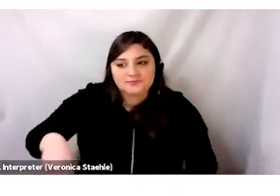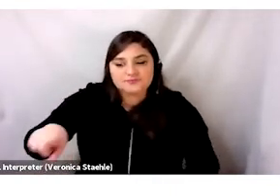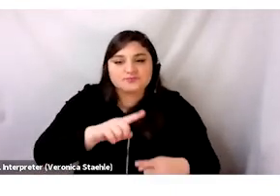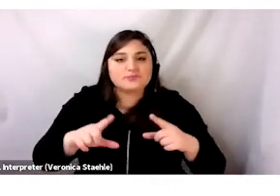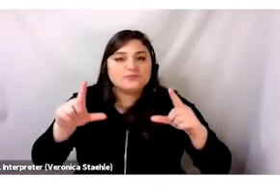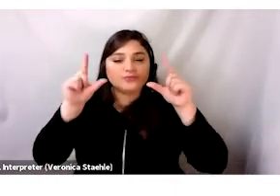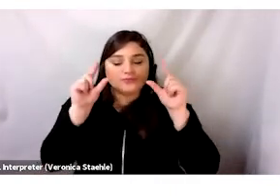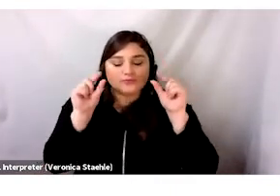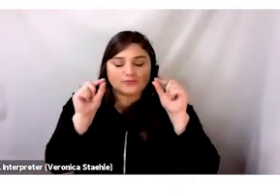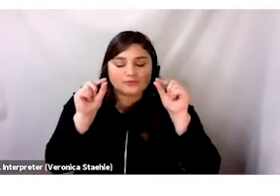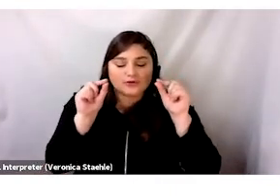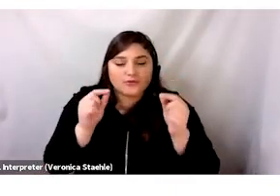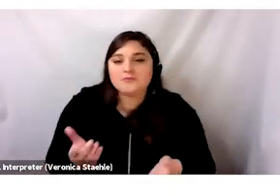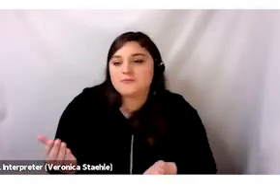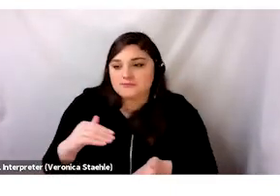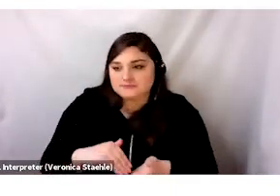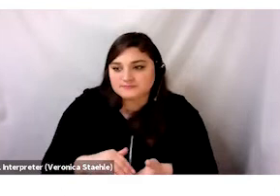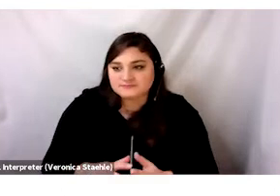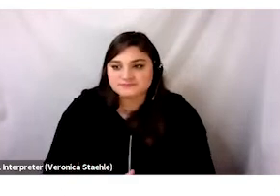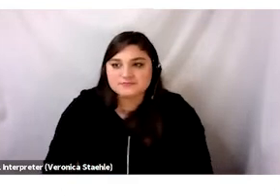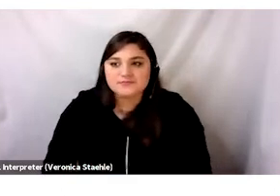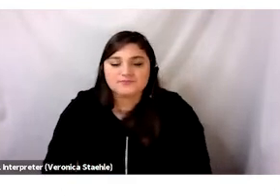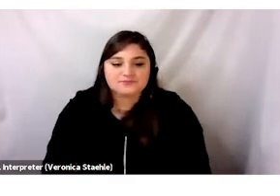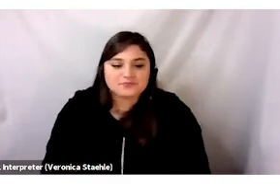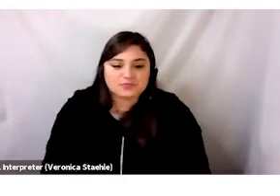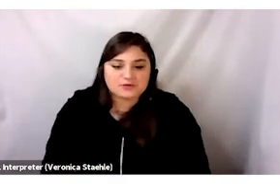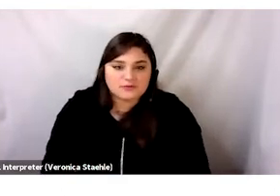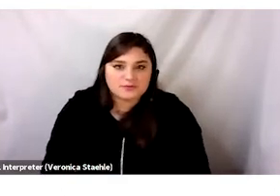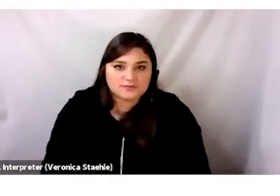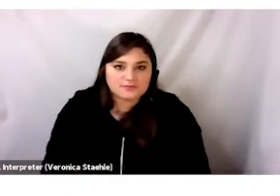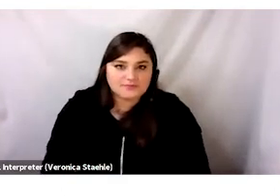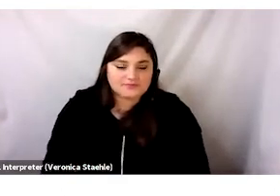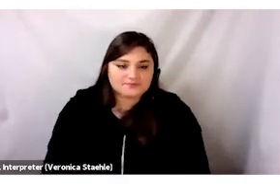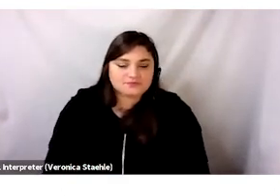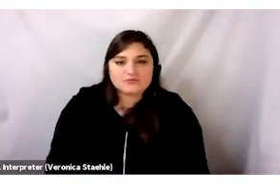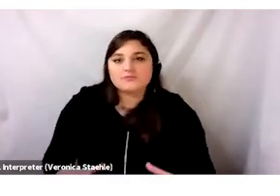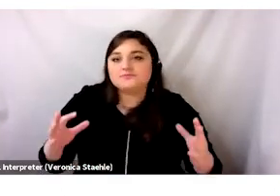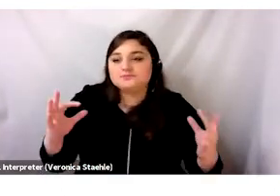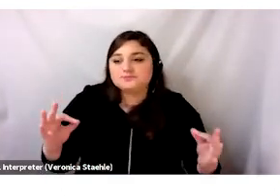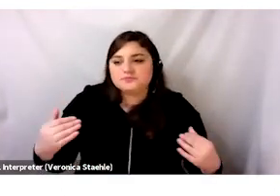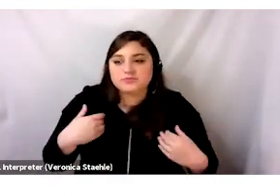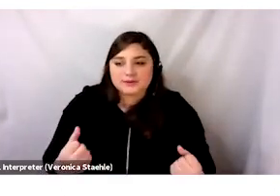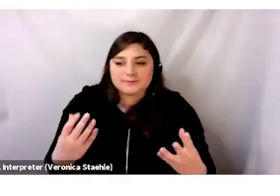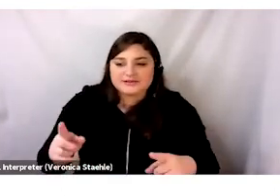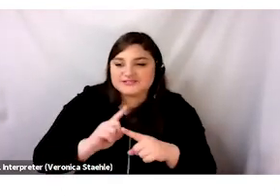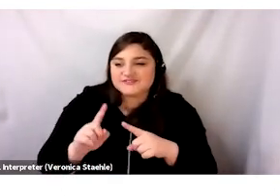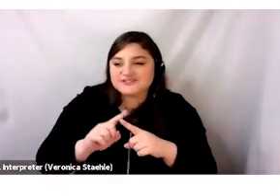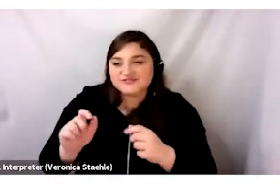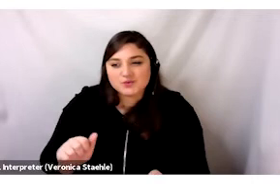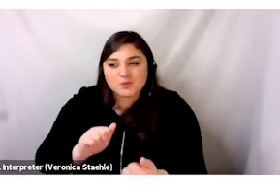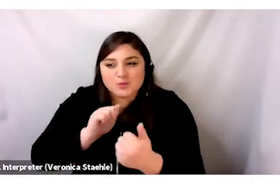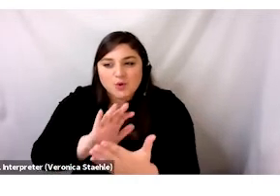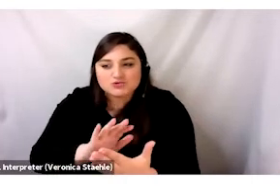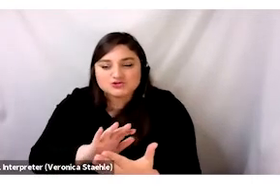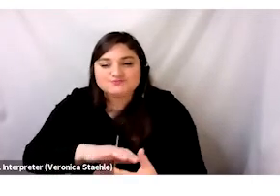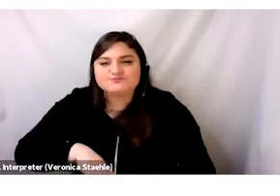again. Um, there are lots of different approaches to meditation and really not a lot of